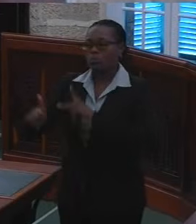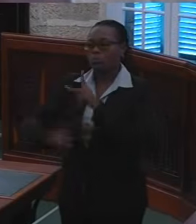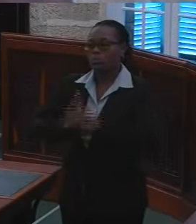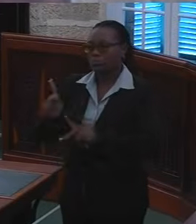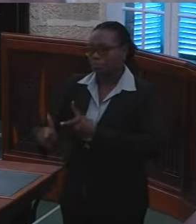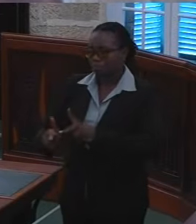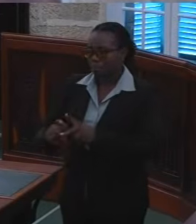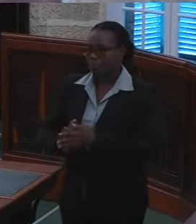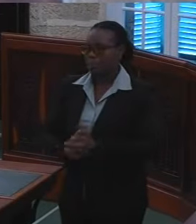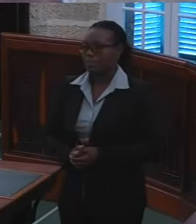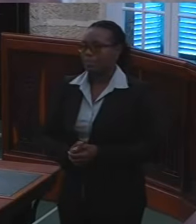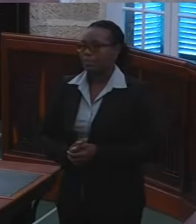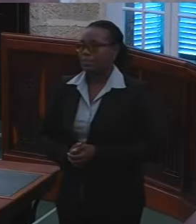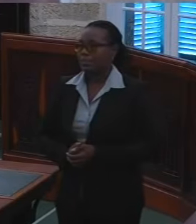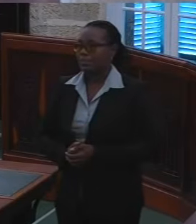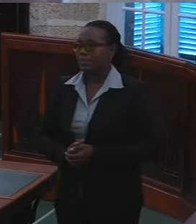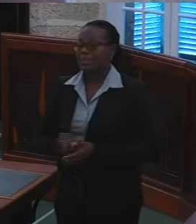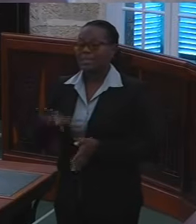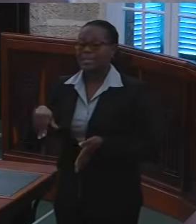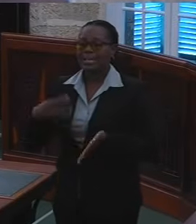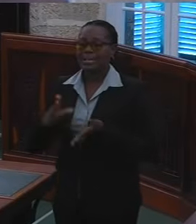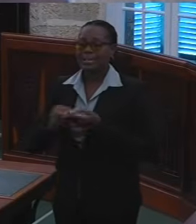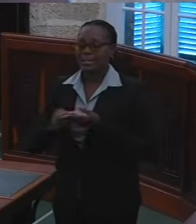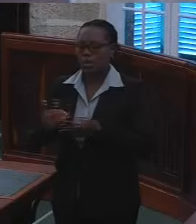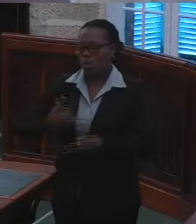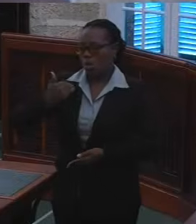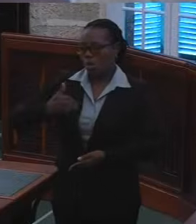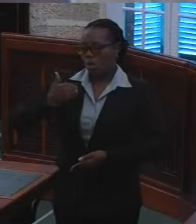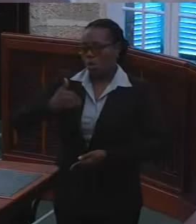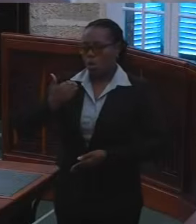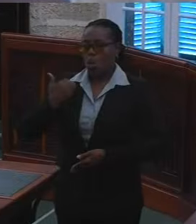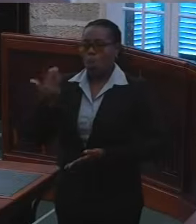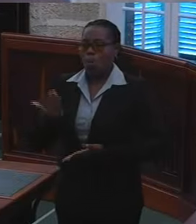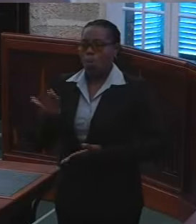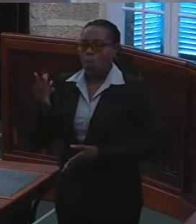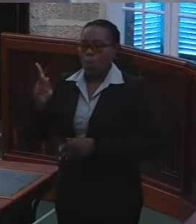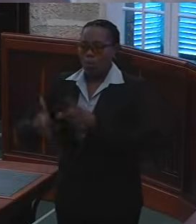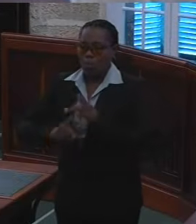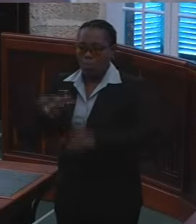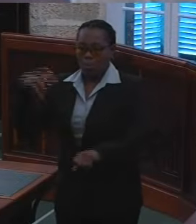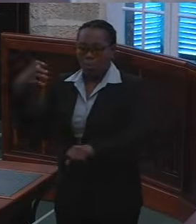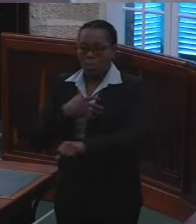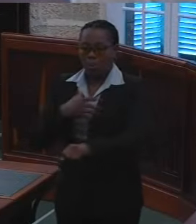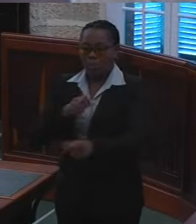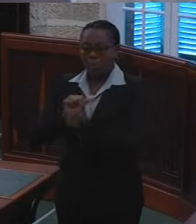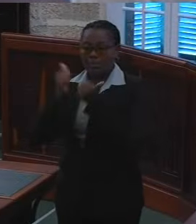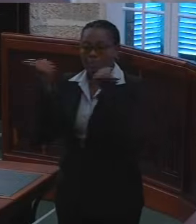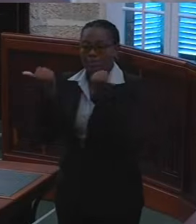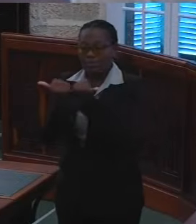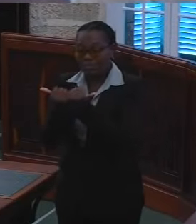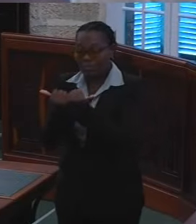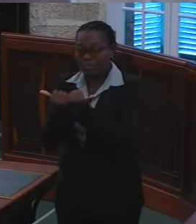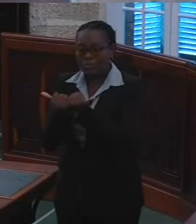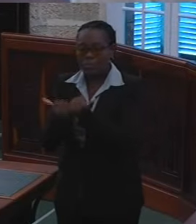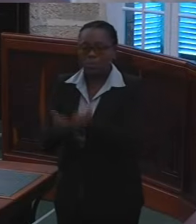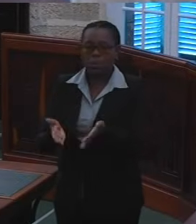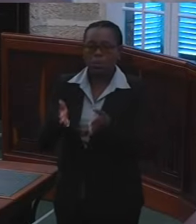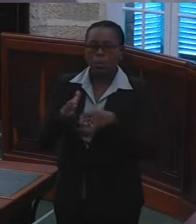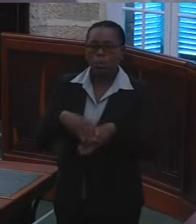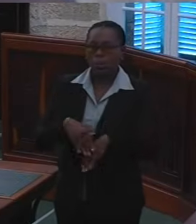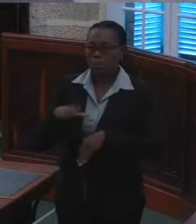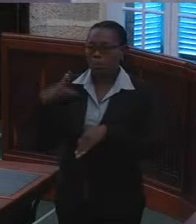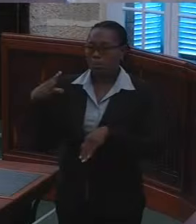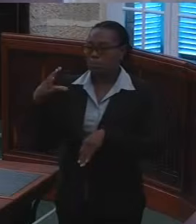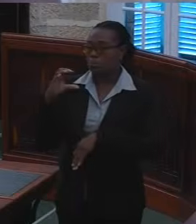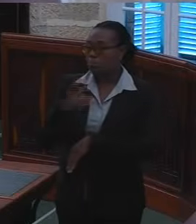part, it calls on the new Social Empowerment Agency, and it says more specifically that we